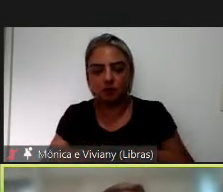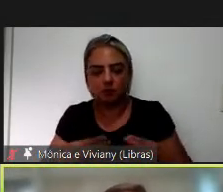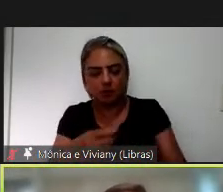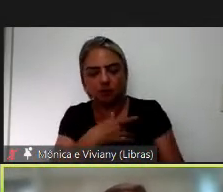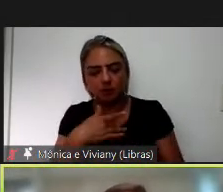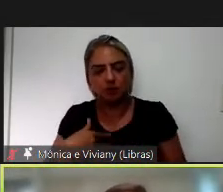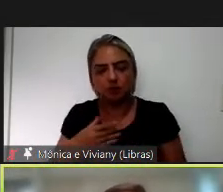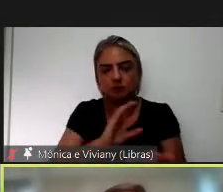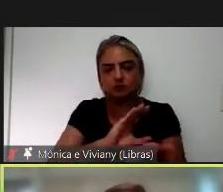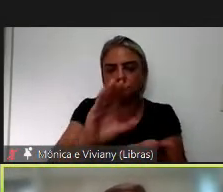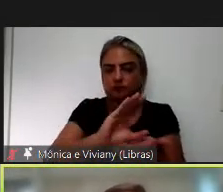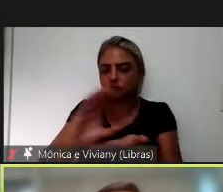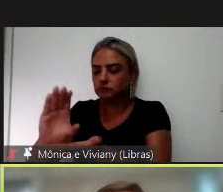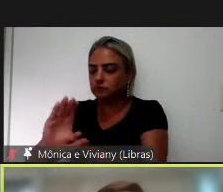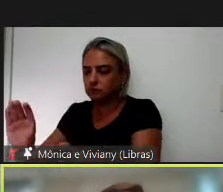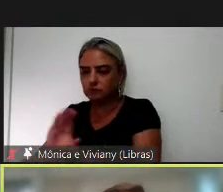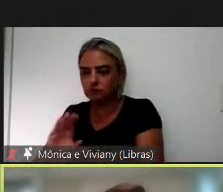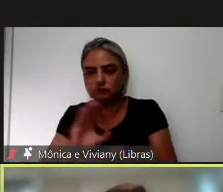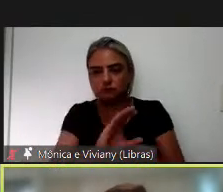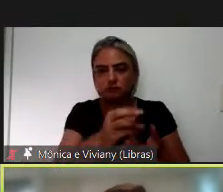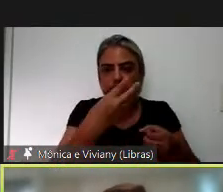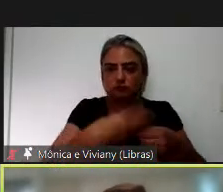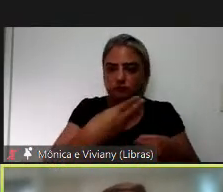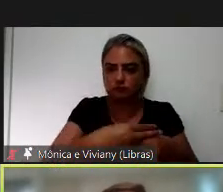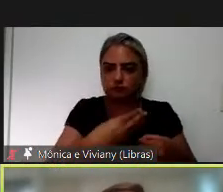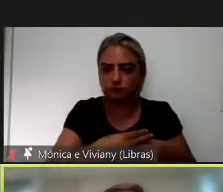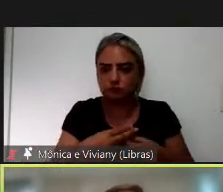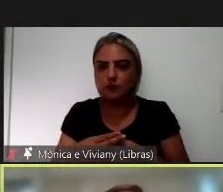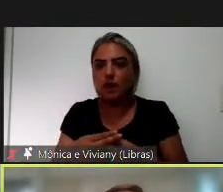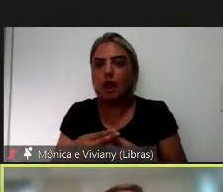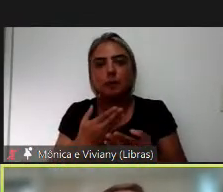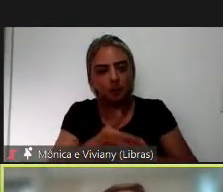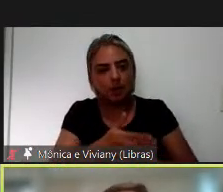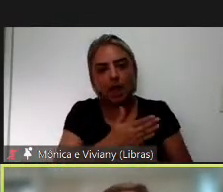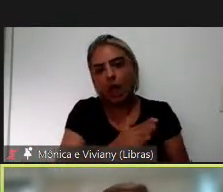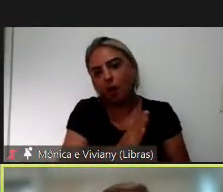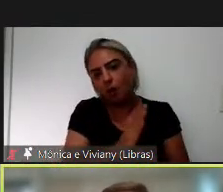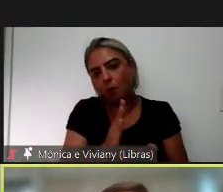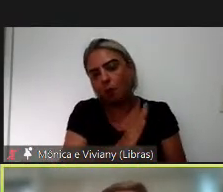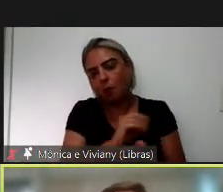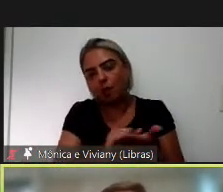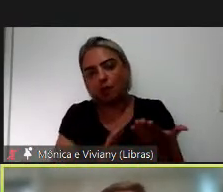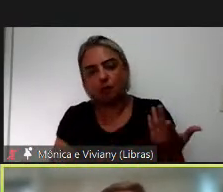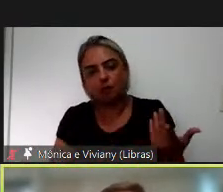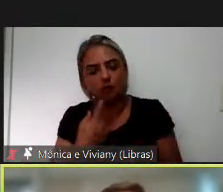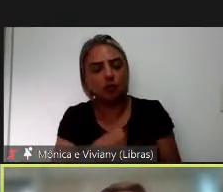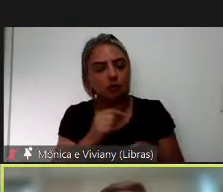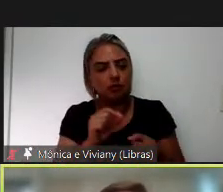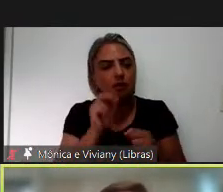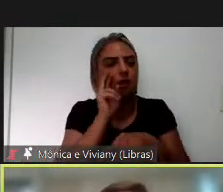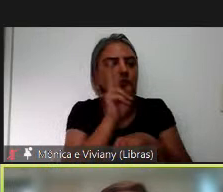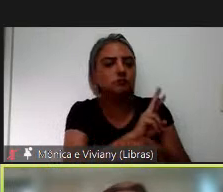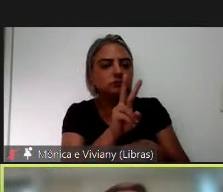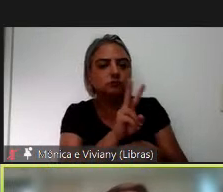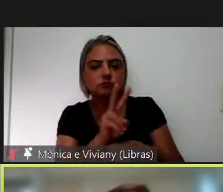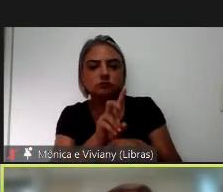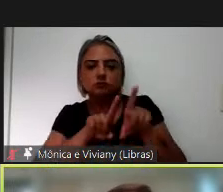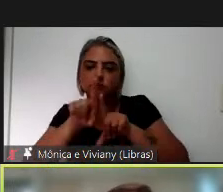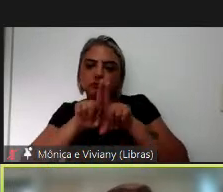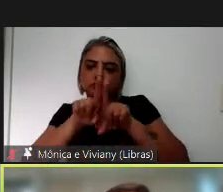repass in our budget to make some action. So